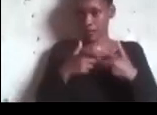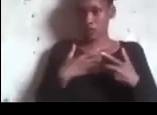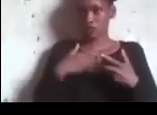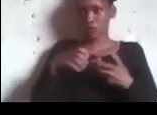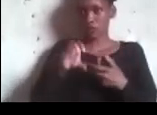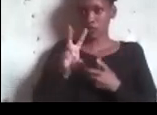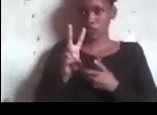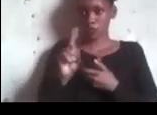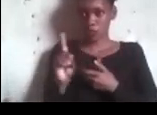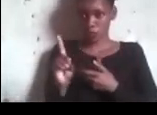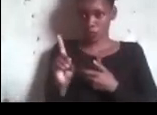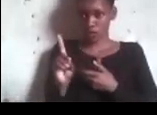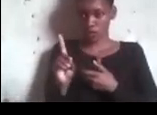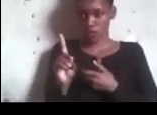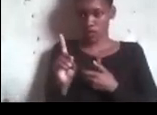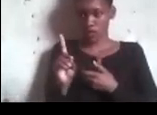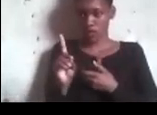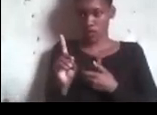So